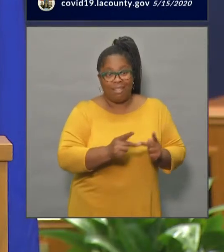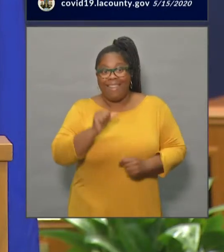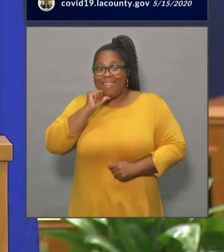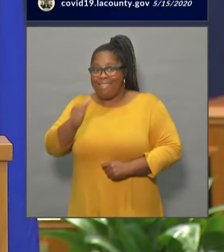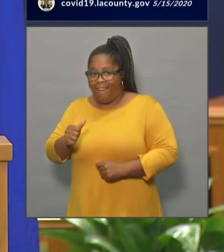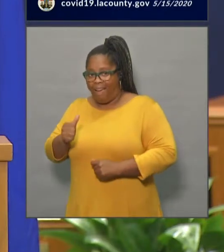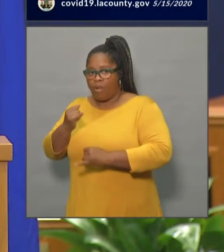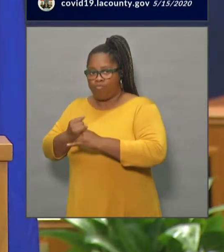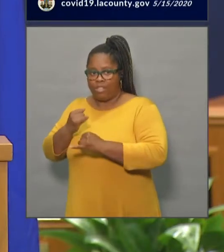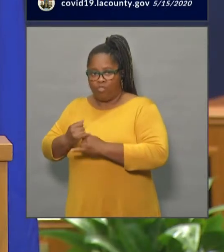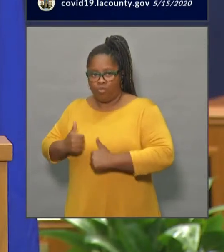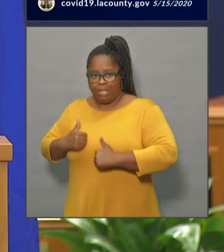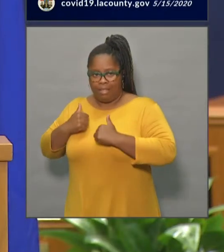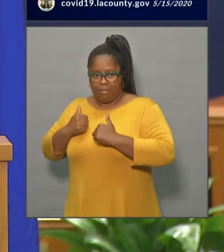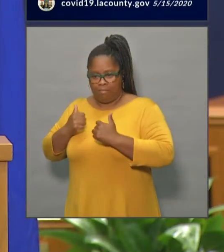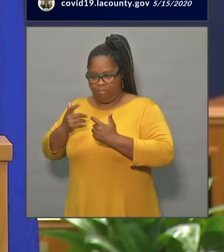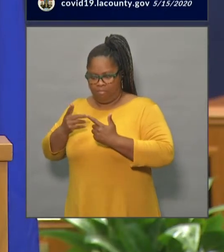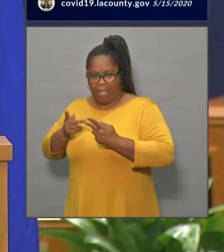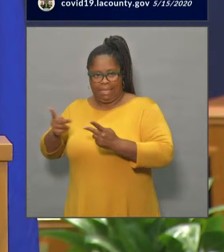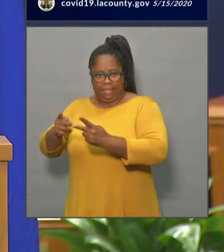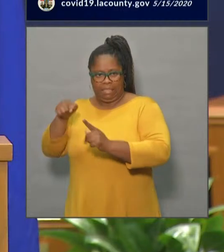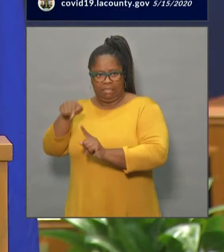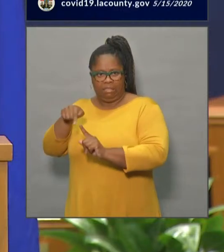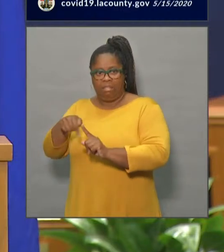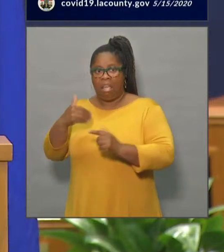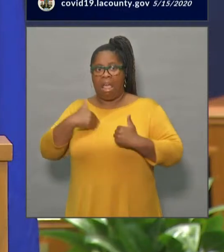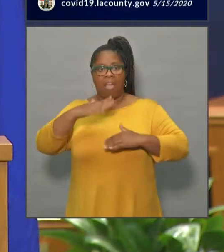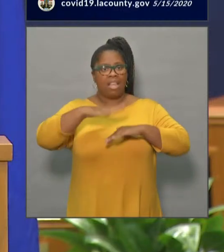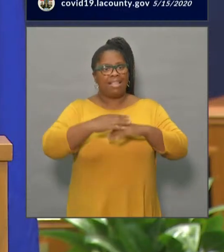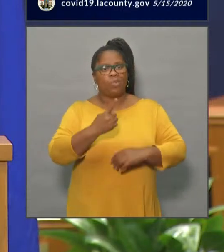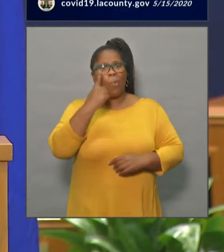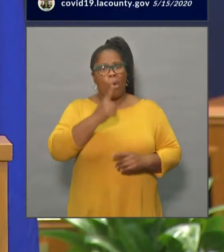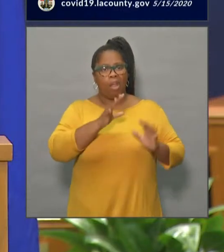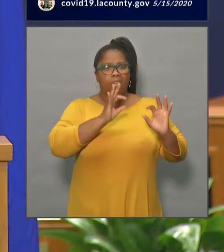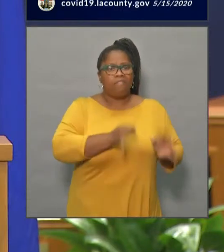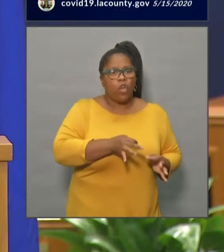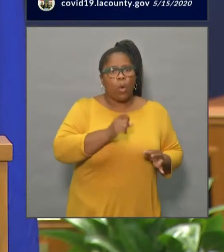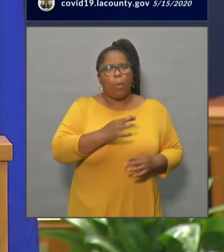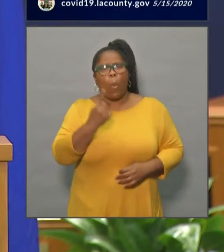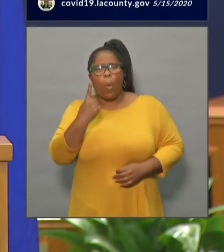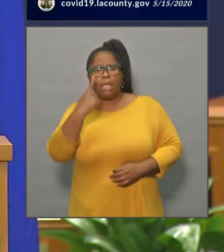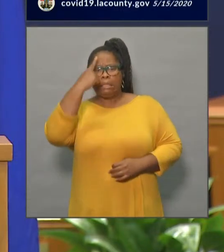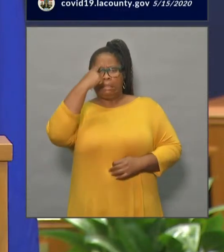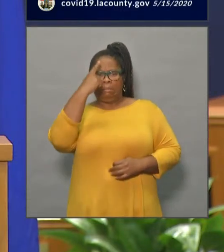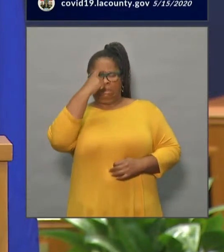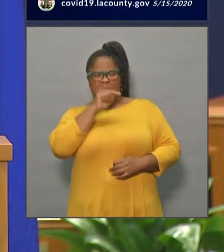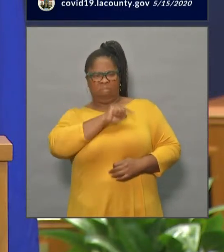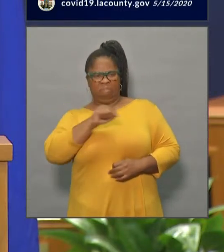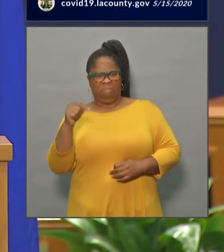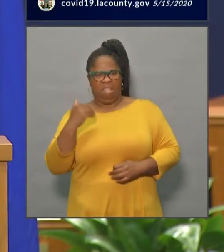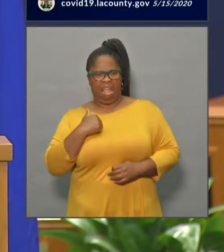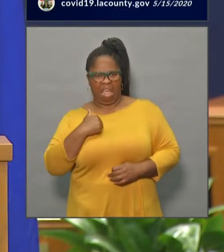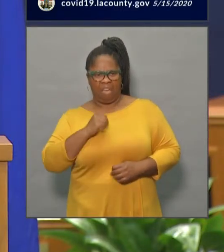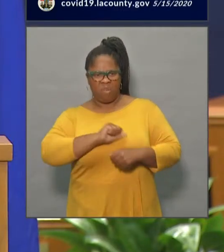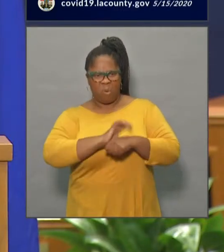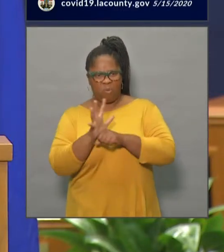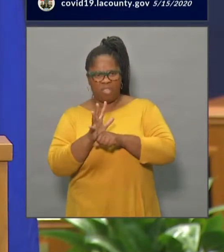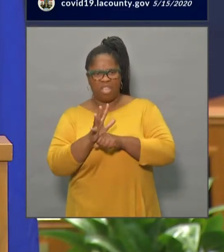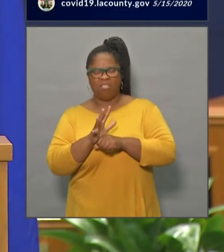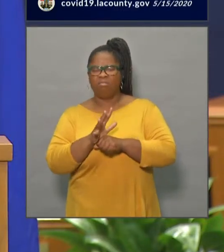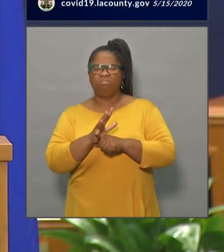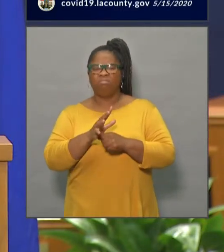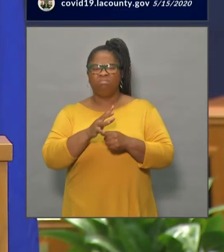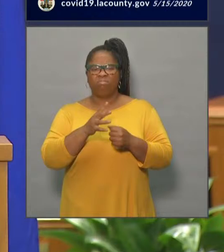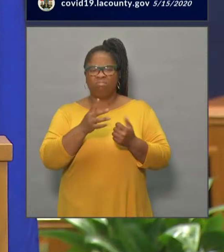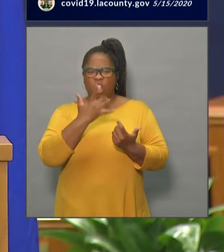non-residential settings where there's at least one confirmed or suspect case of COVID-19. These settings do